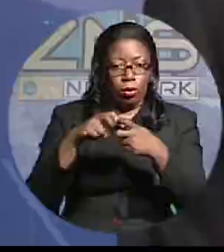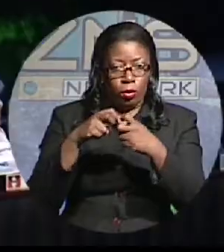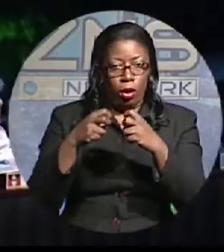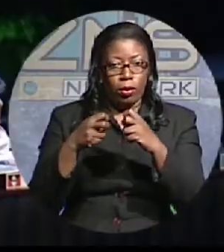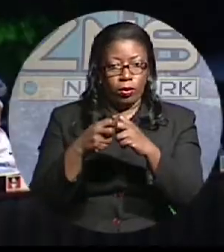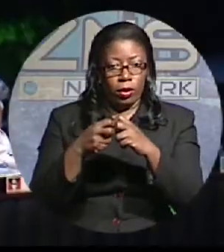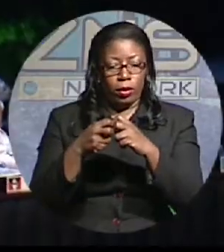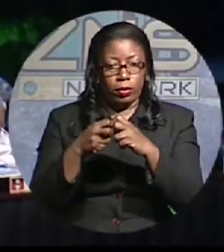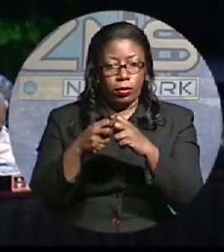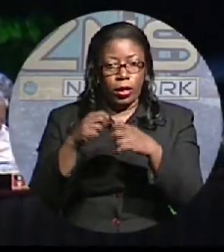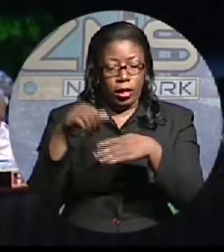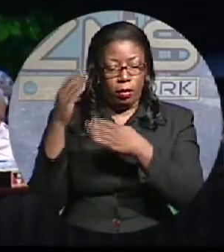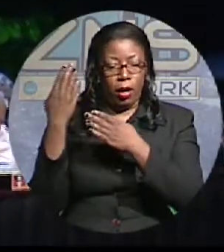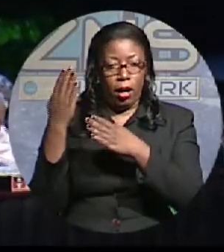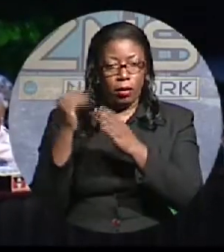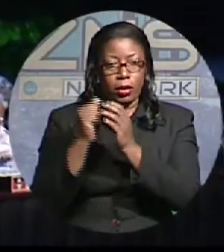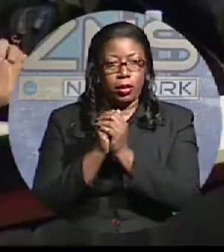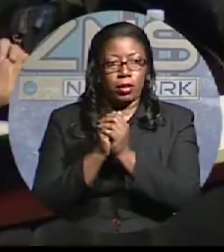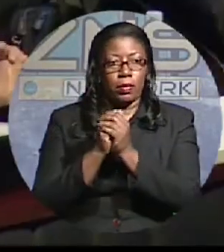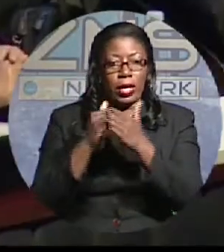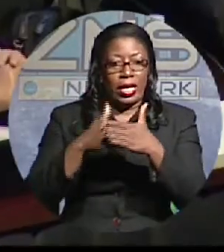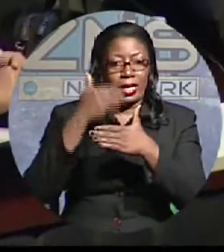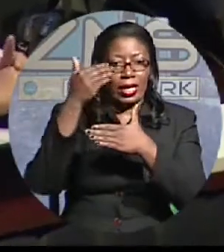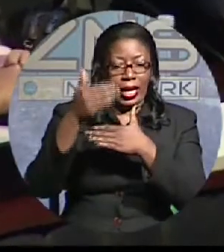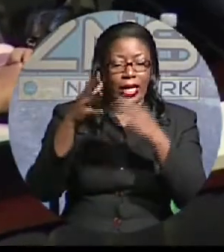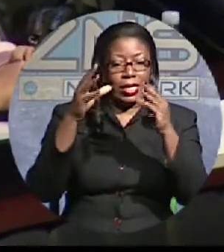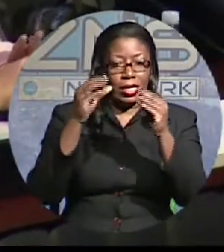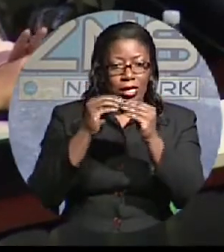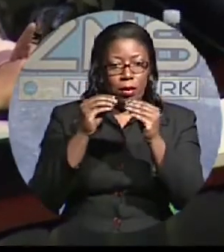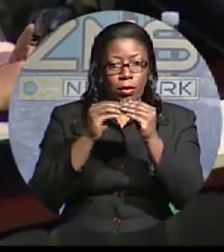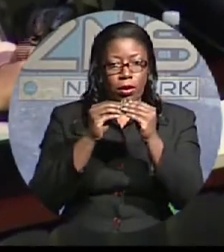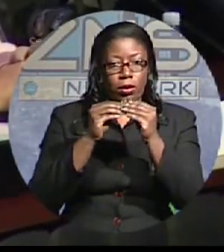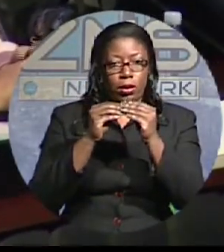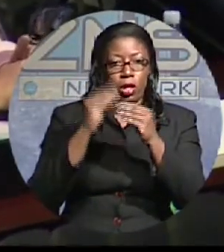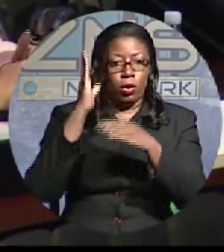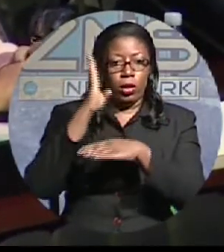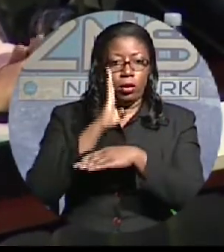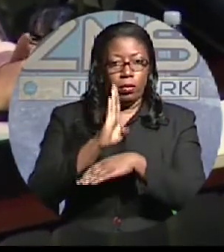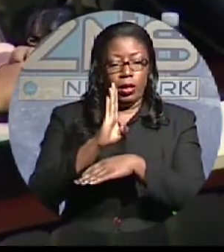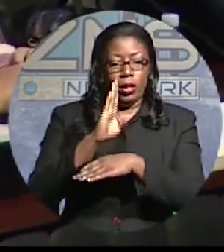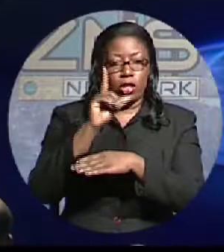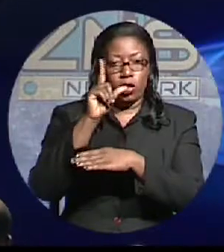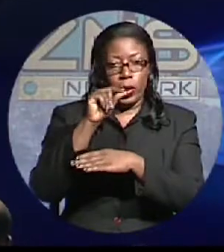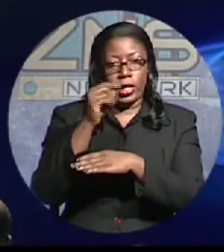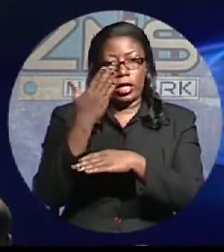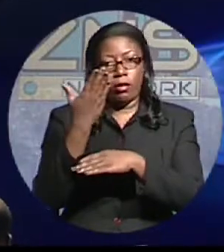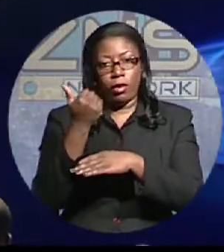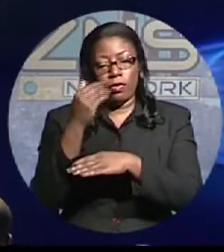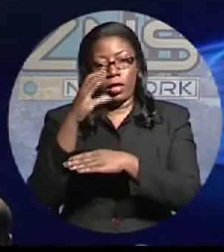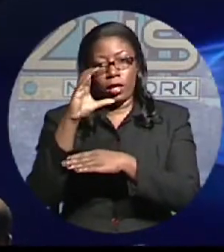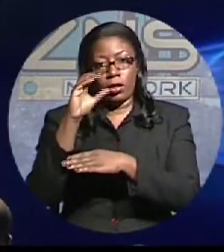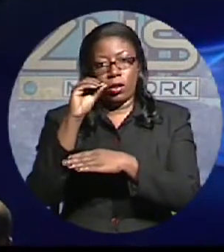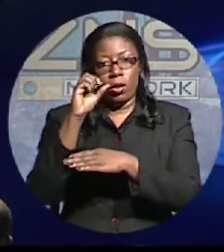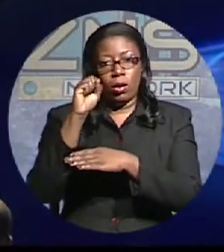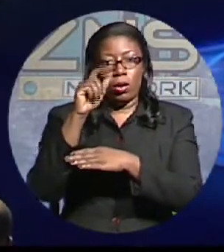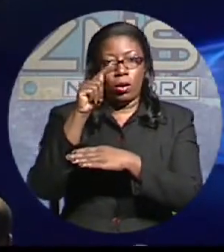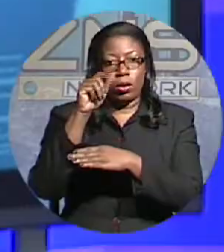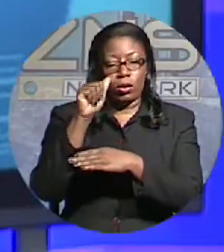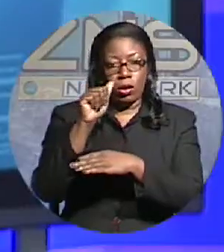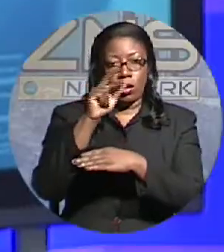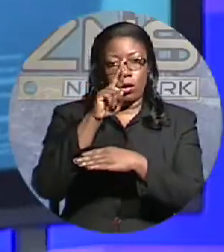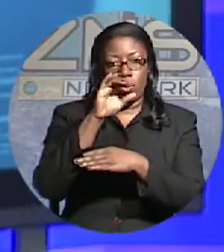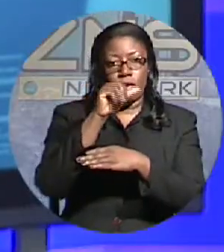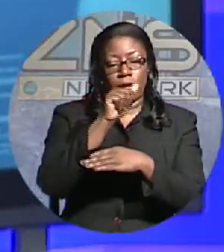public. The next CELAC summit will be in Costa Rica in 2015. Julian Reed, ZNS Network